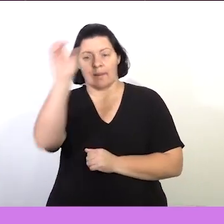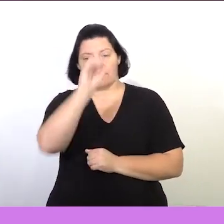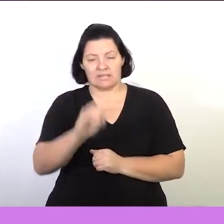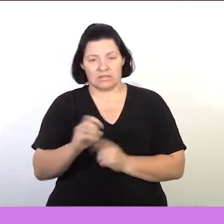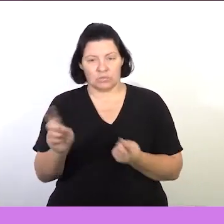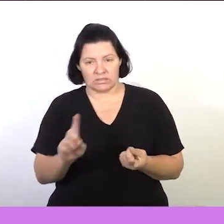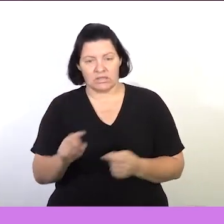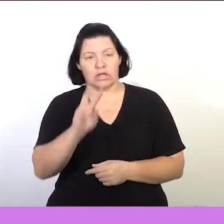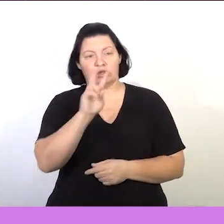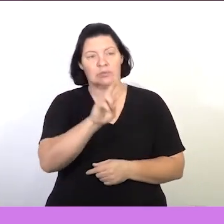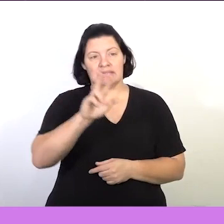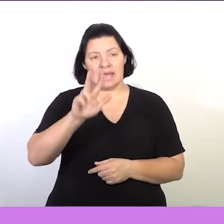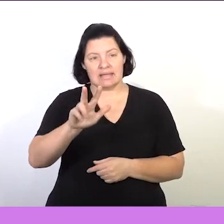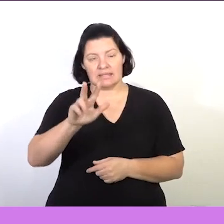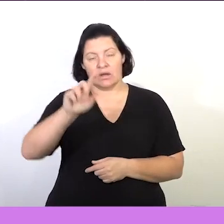a percentage of